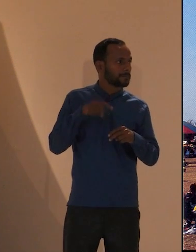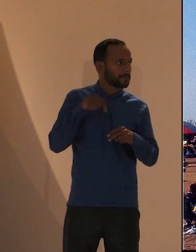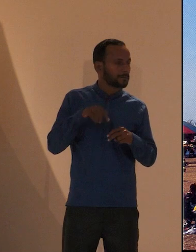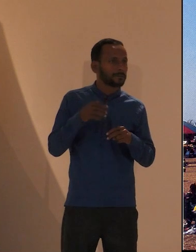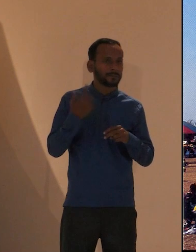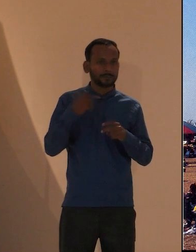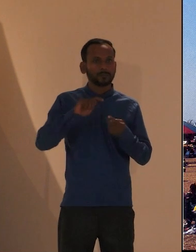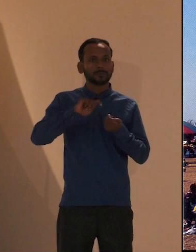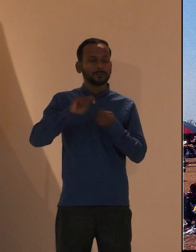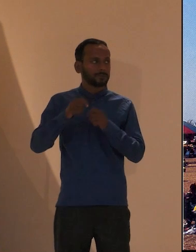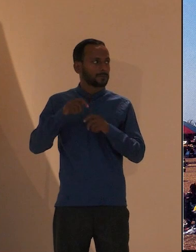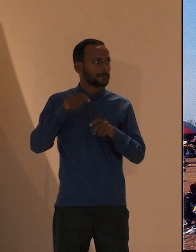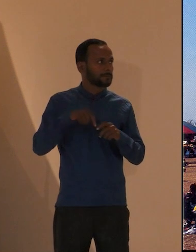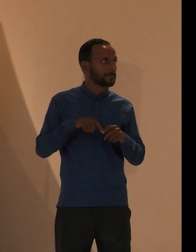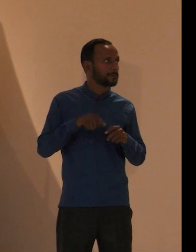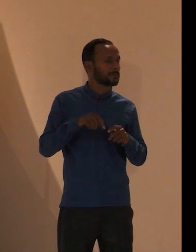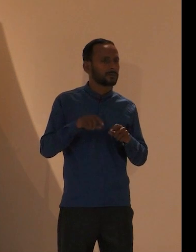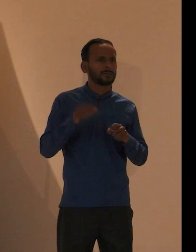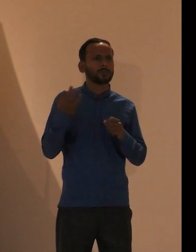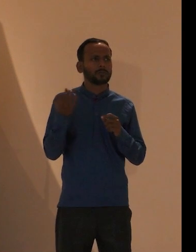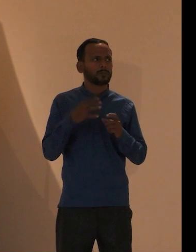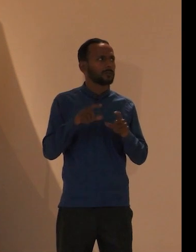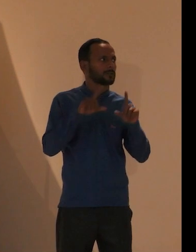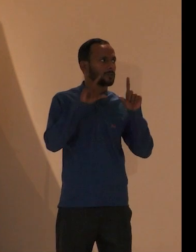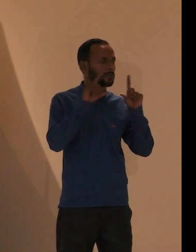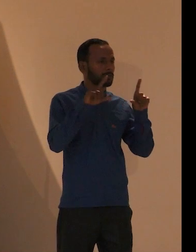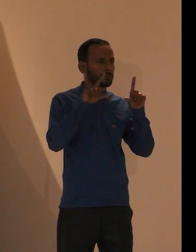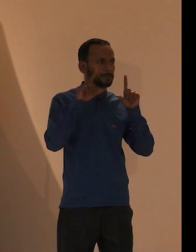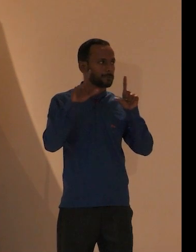become. Now, I will very quickly,